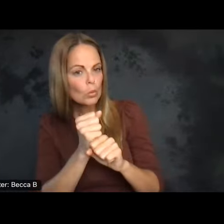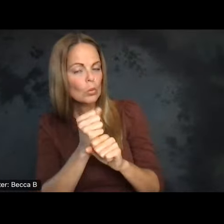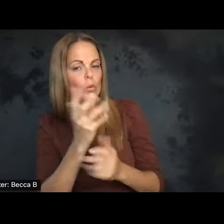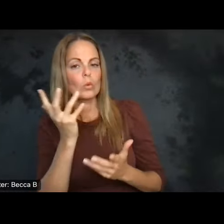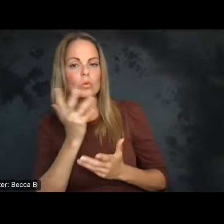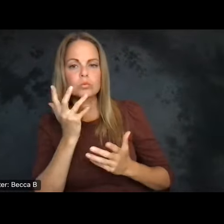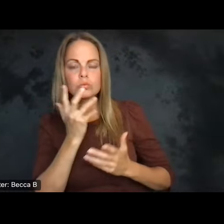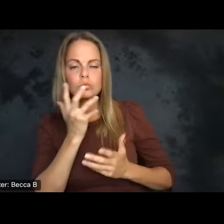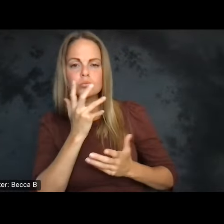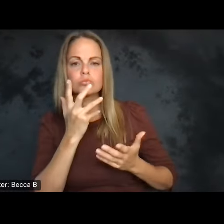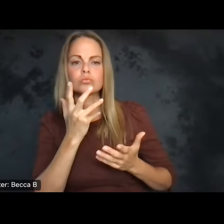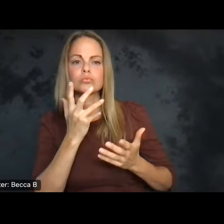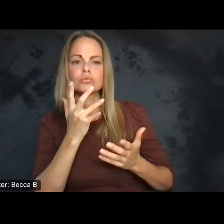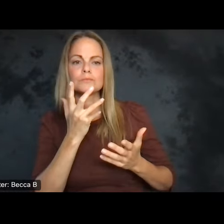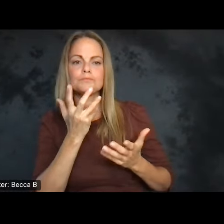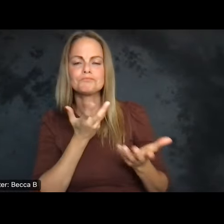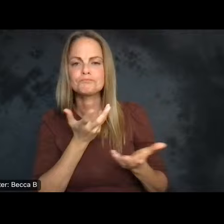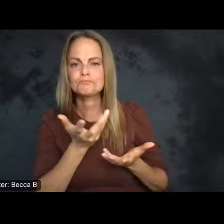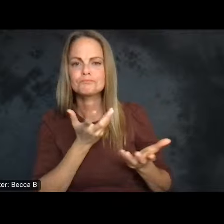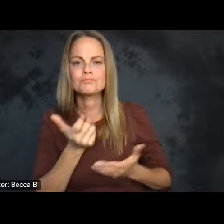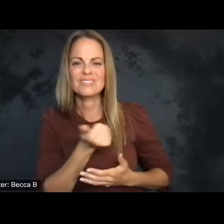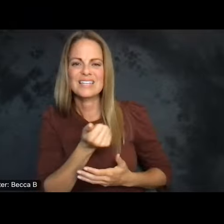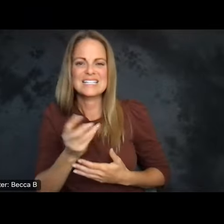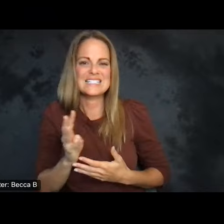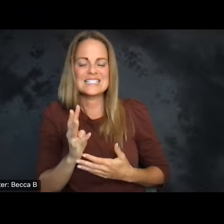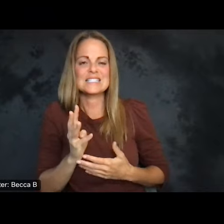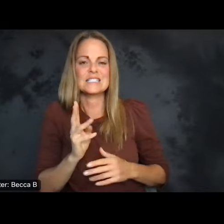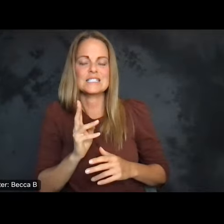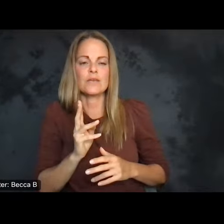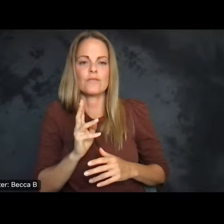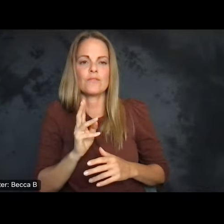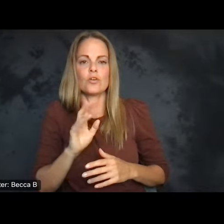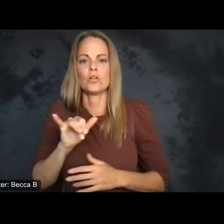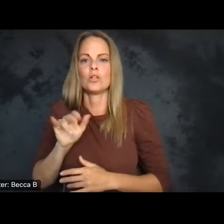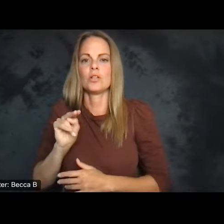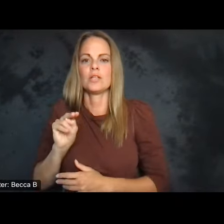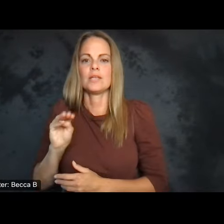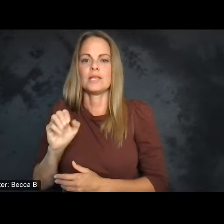to, excuse me, several of the inmates that were in them smaller cells.